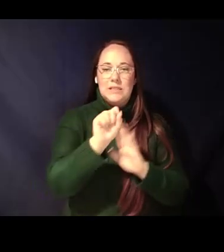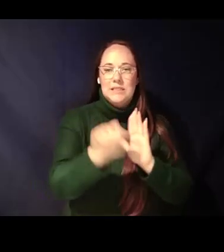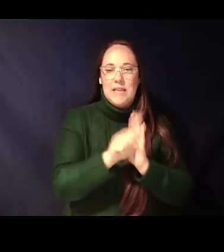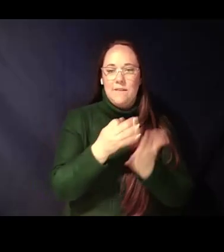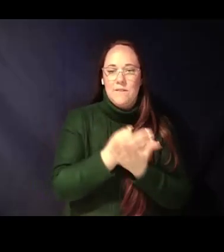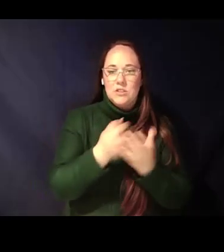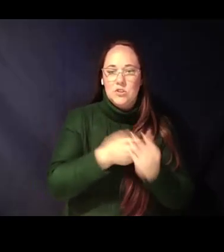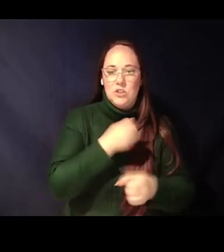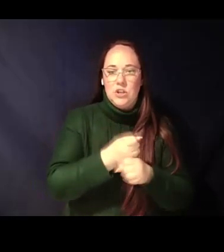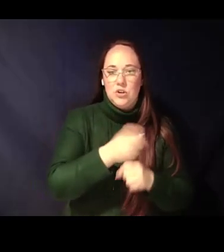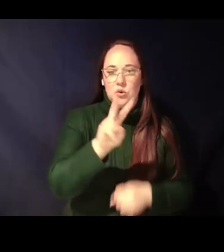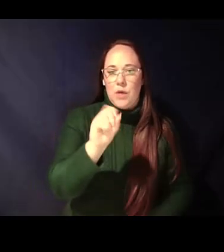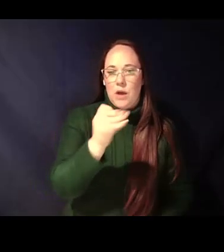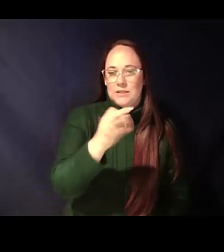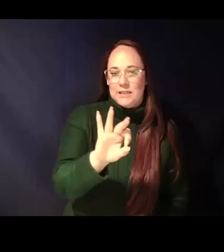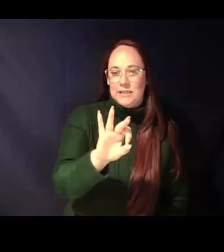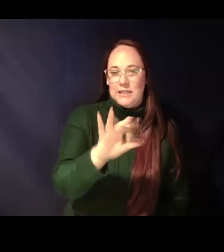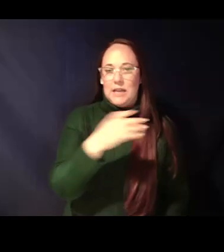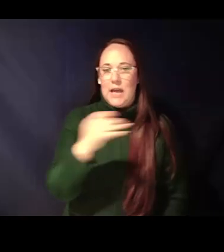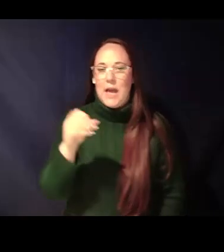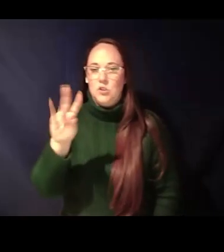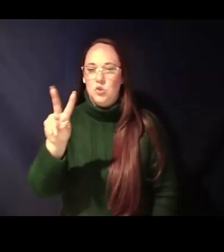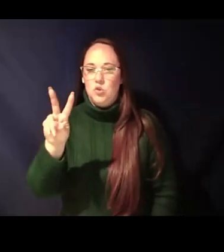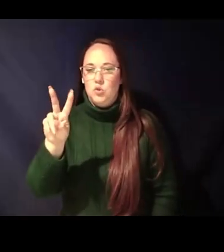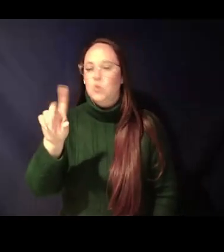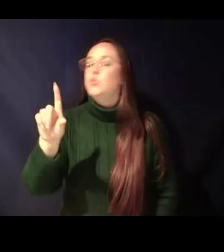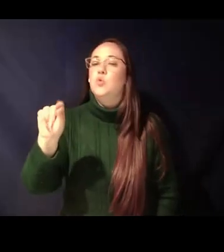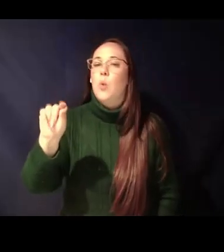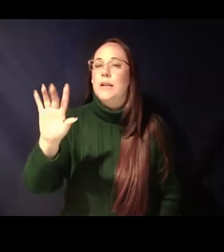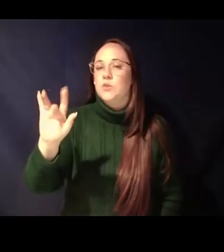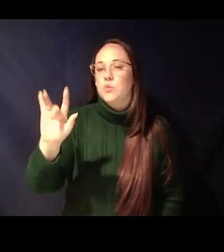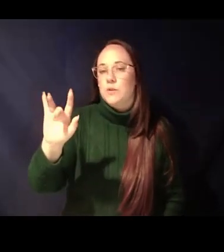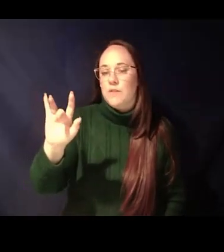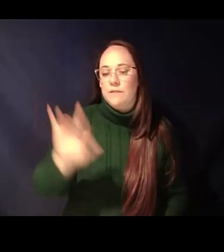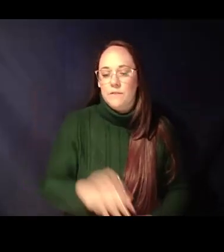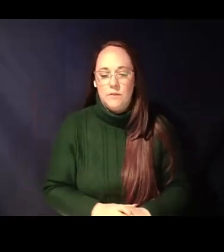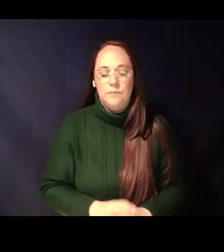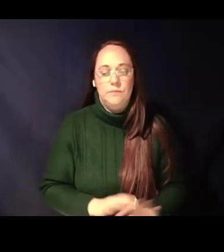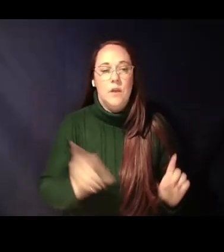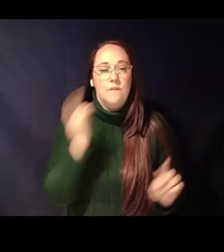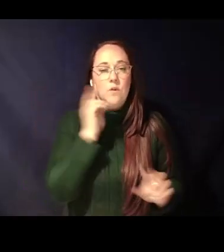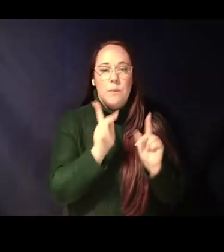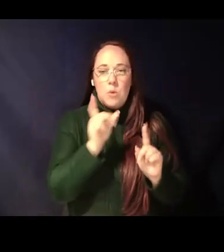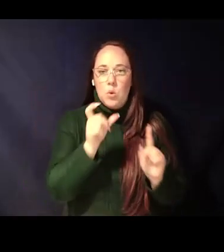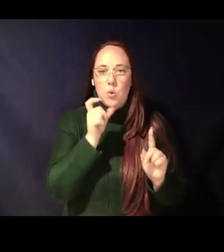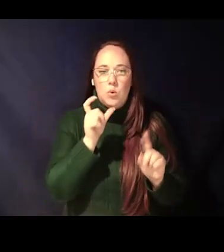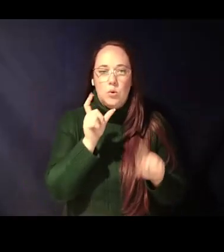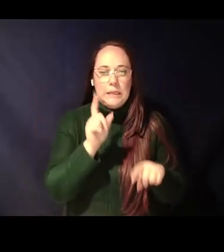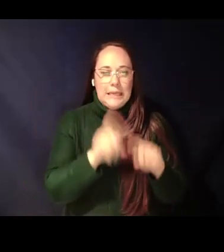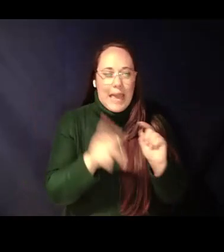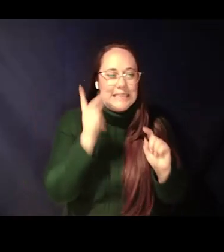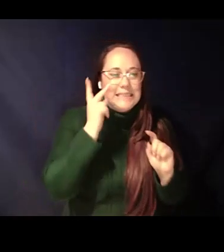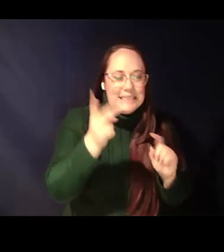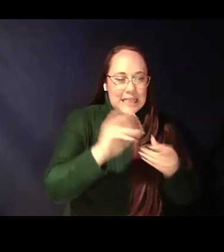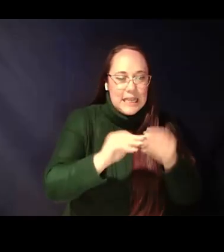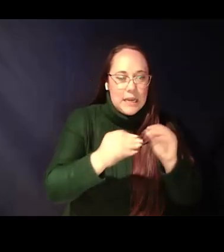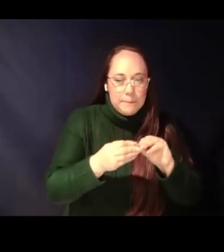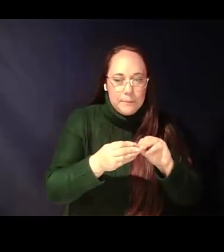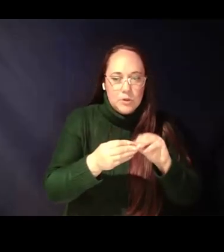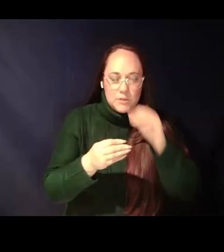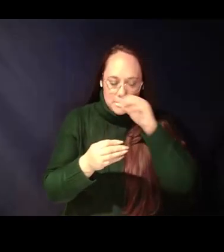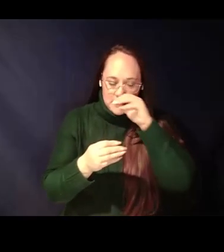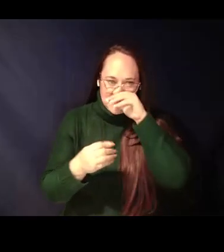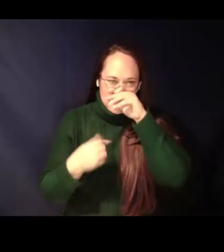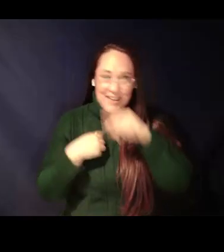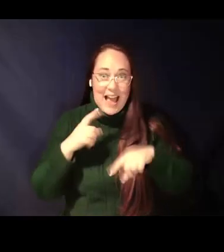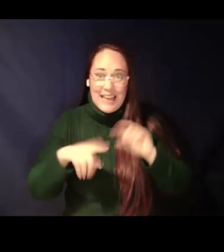year 2019 and 2025. For those who aren't visually inclined or can't see the numbers, like I can't